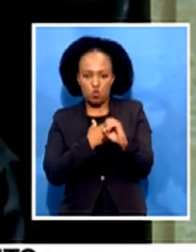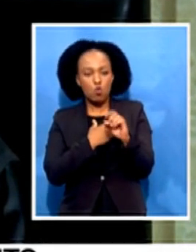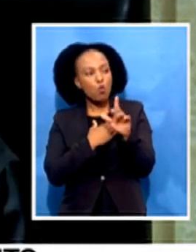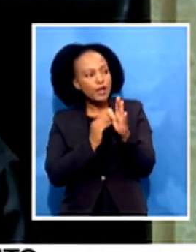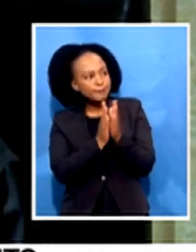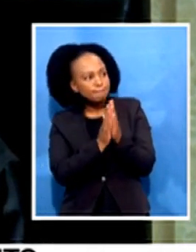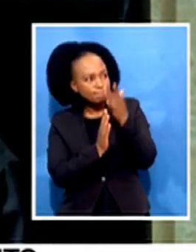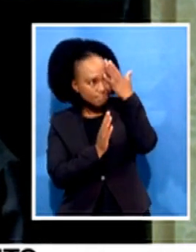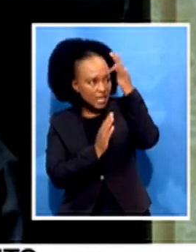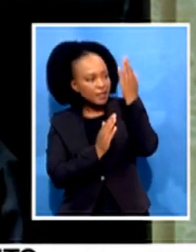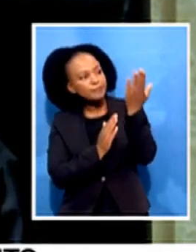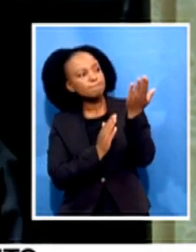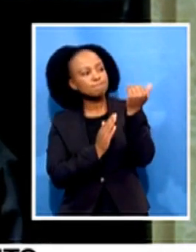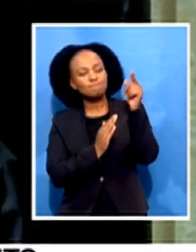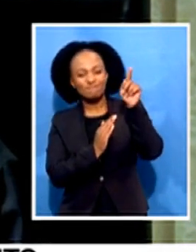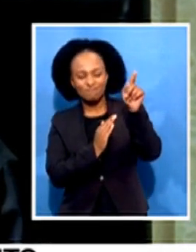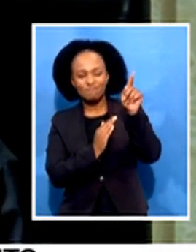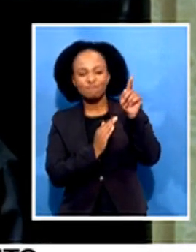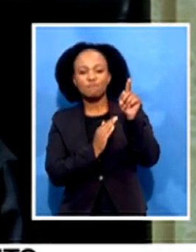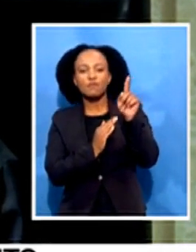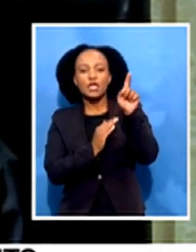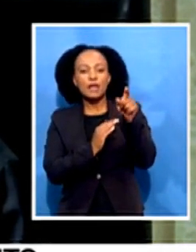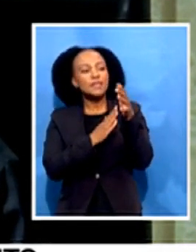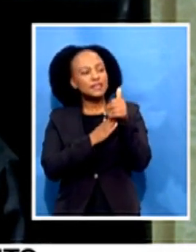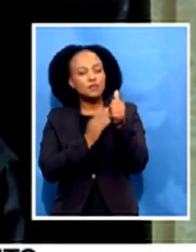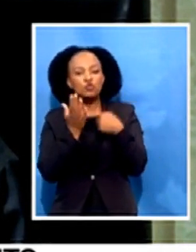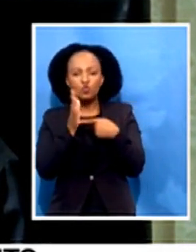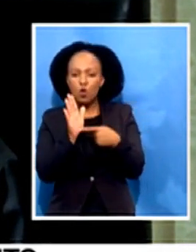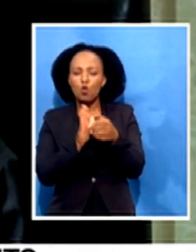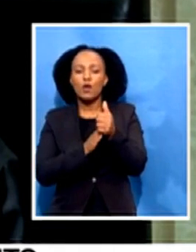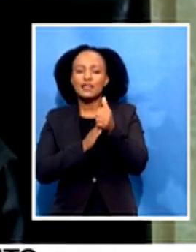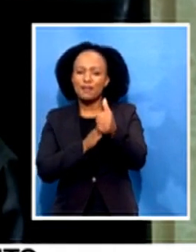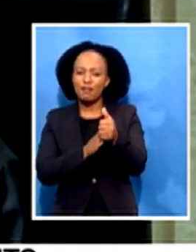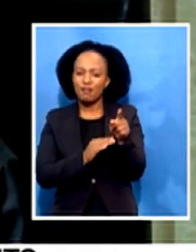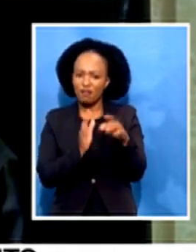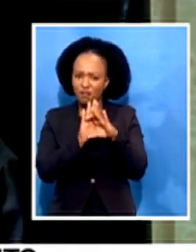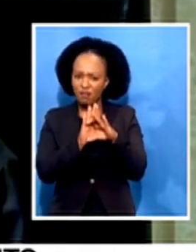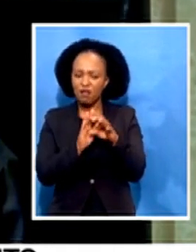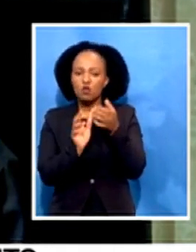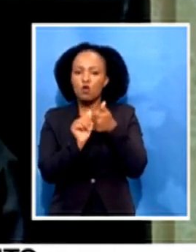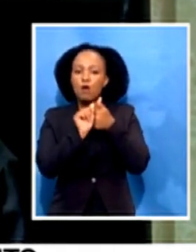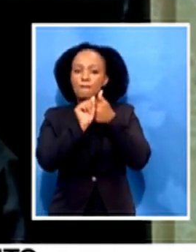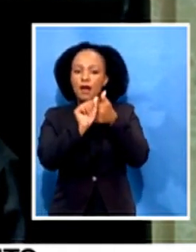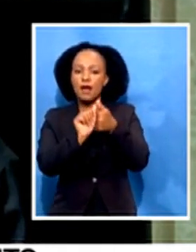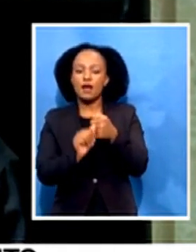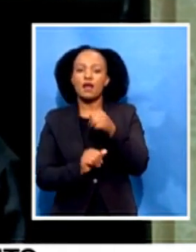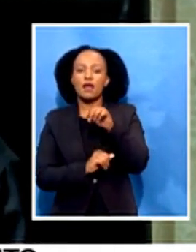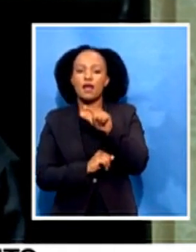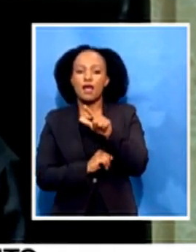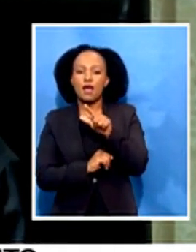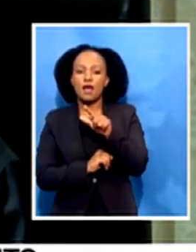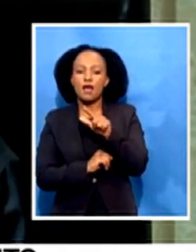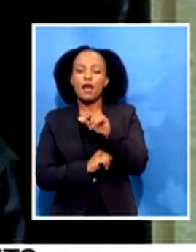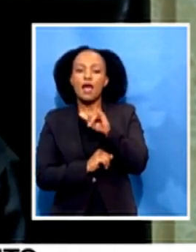lead to lead by example by complying with the ILO Convention and respect collective bargaining. We shall write